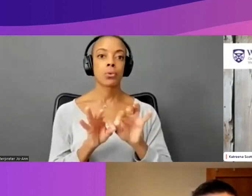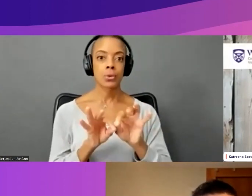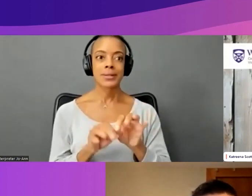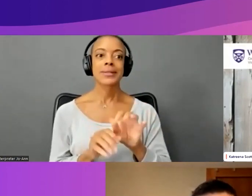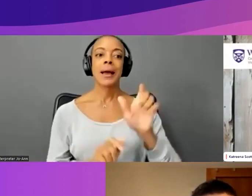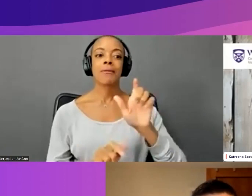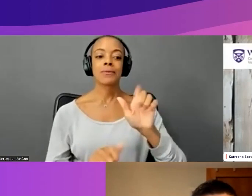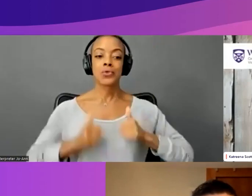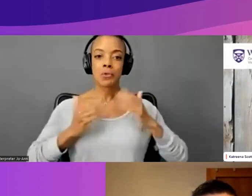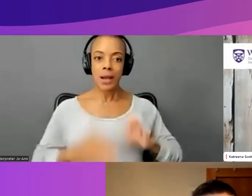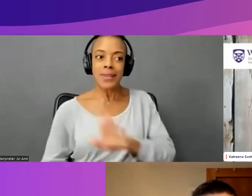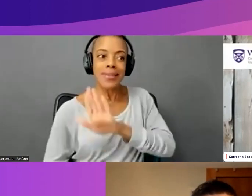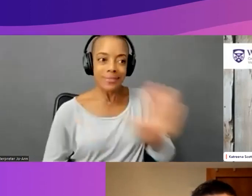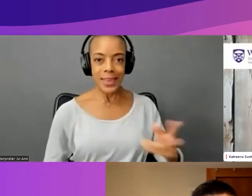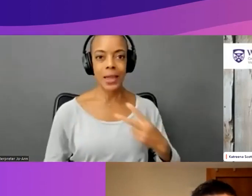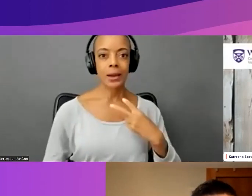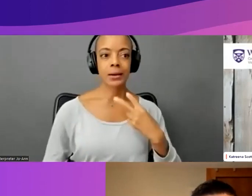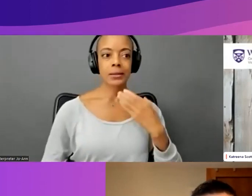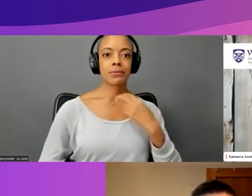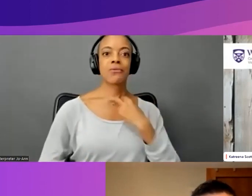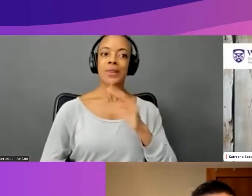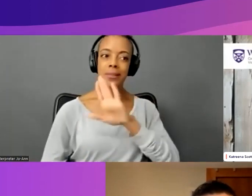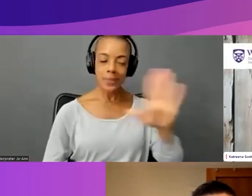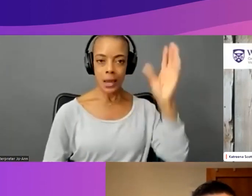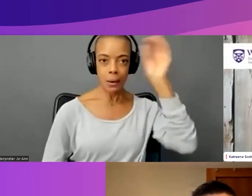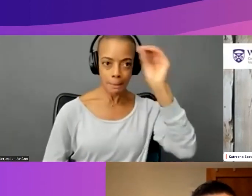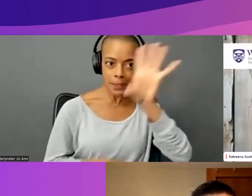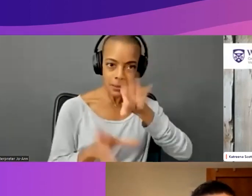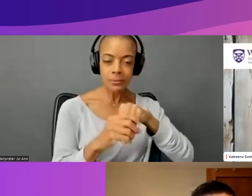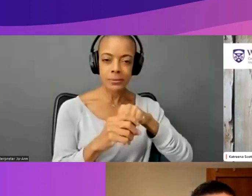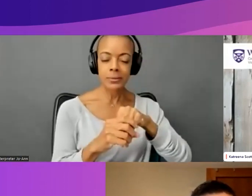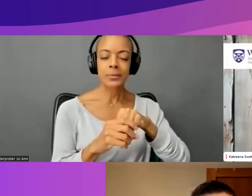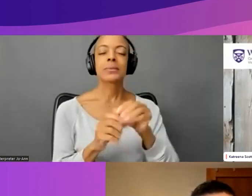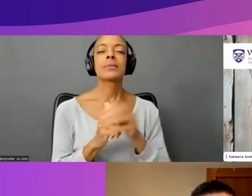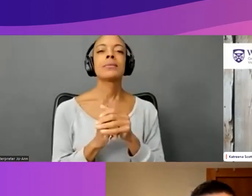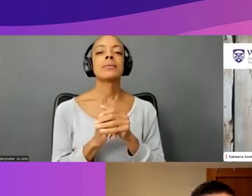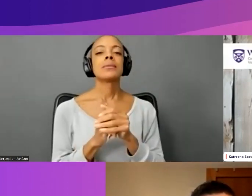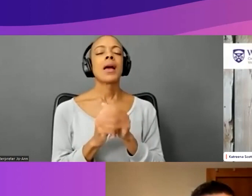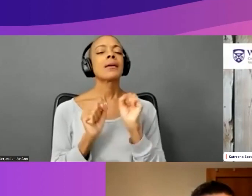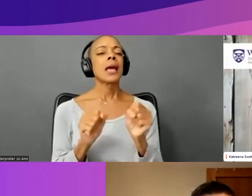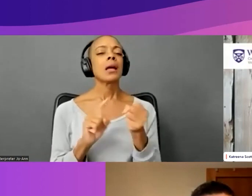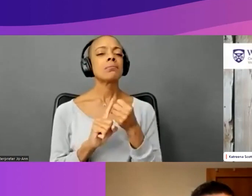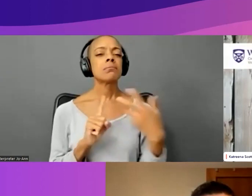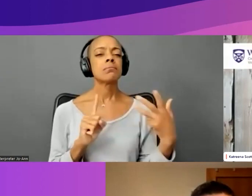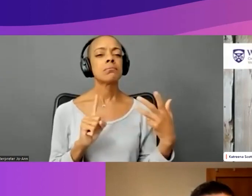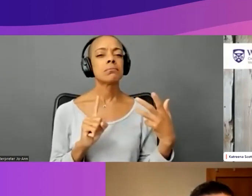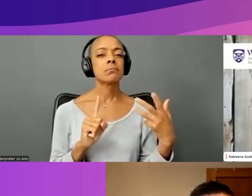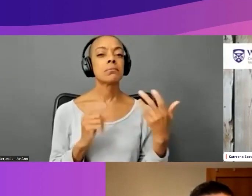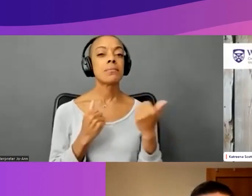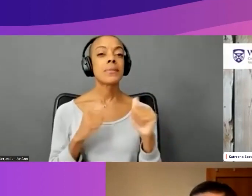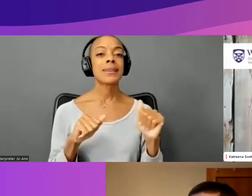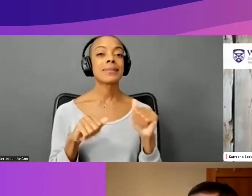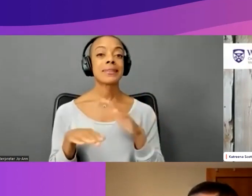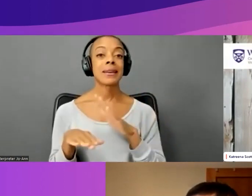voices, and you talked a bit in your presentation, but can you talk a little bit more about any advice that you